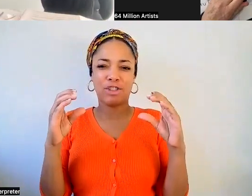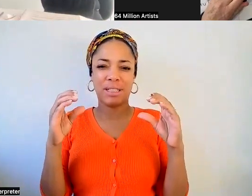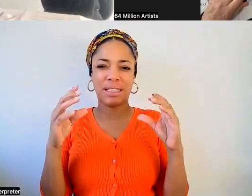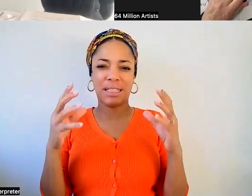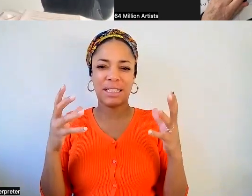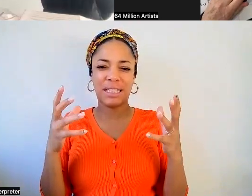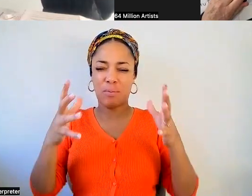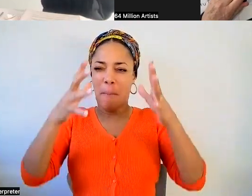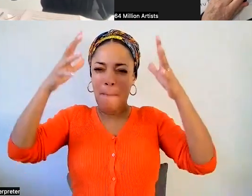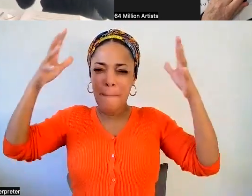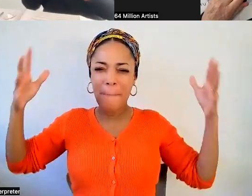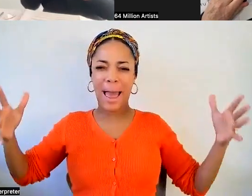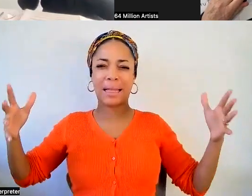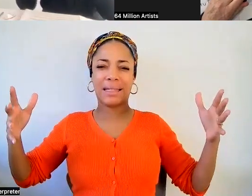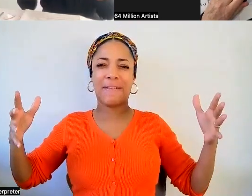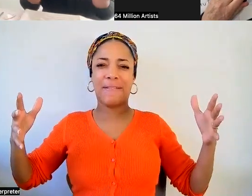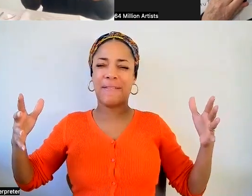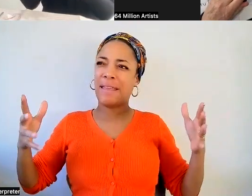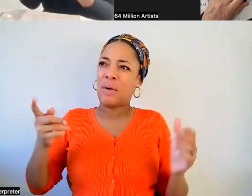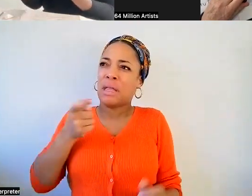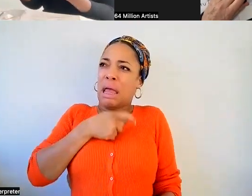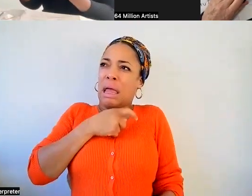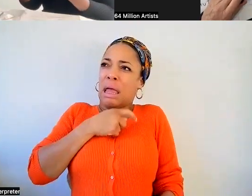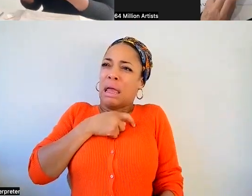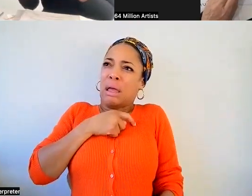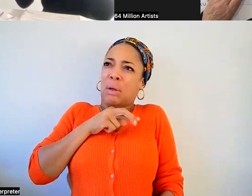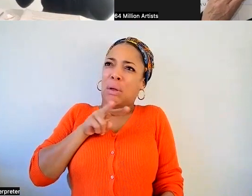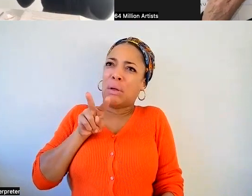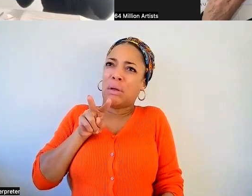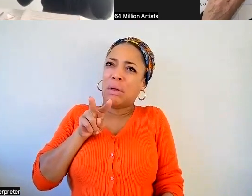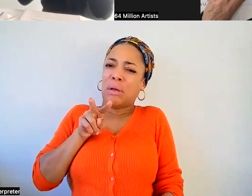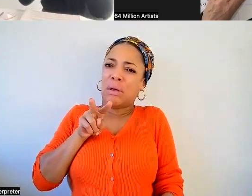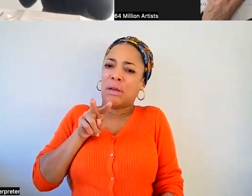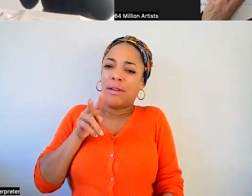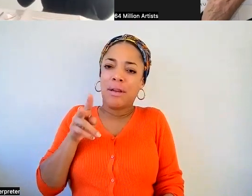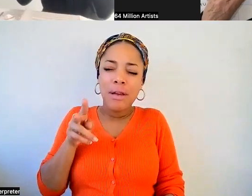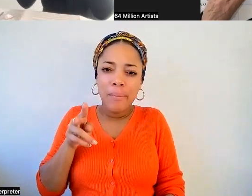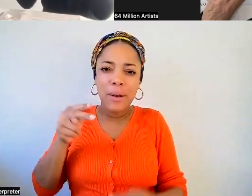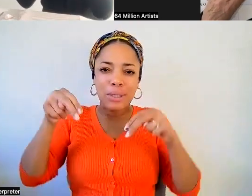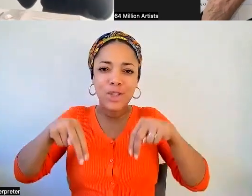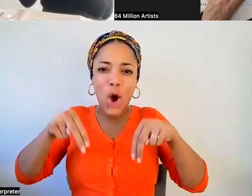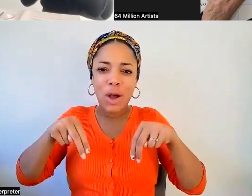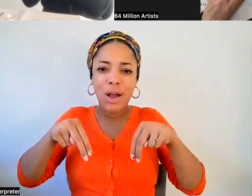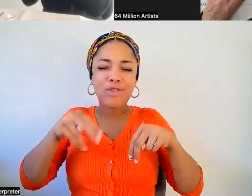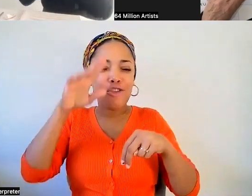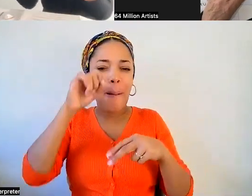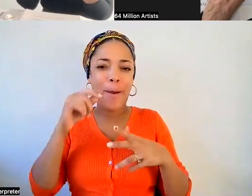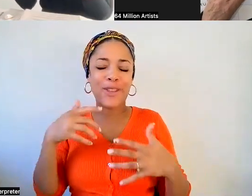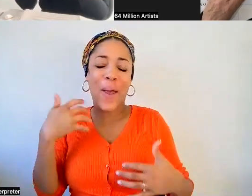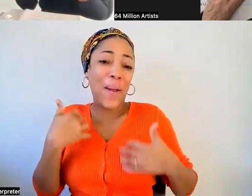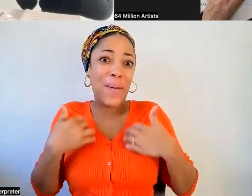how big its tongue was, and I was terrified. I'd only seen humans up until then. So I remember being excited and scared, and